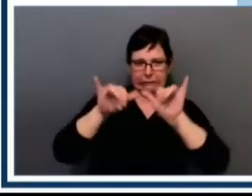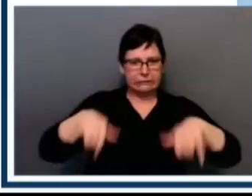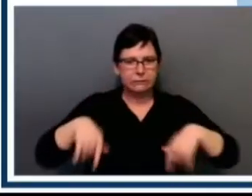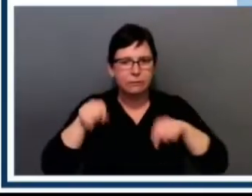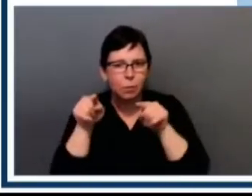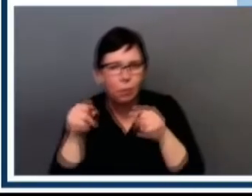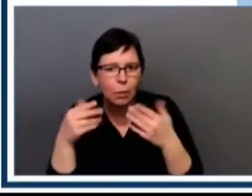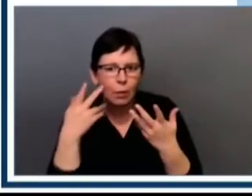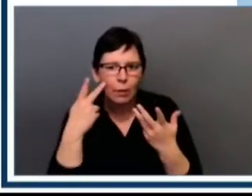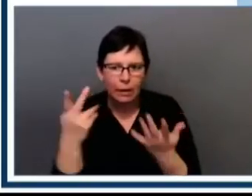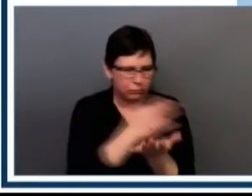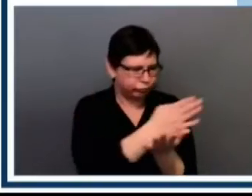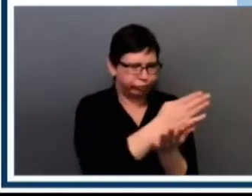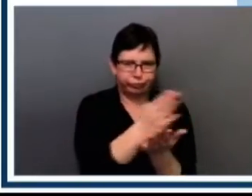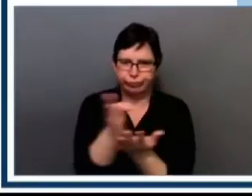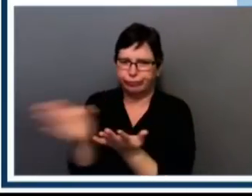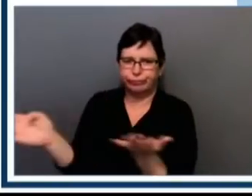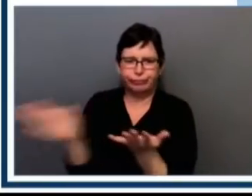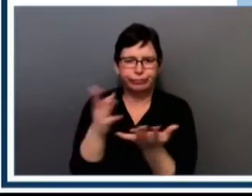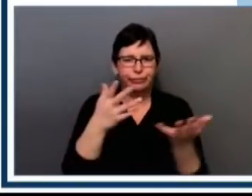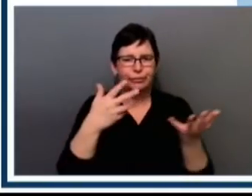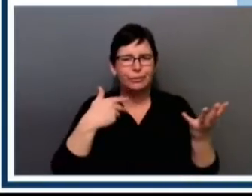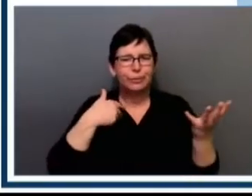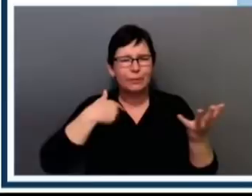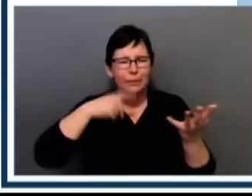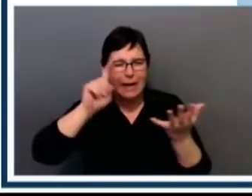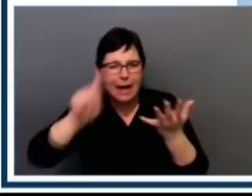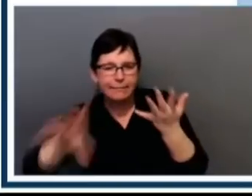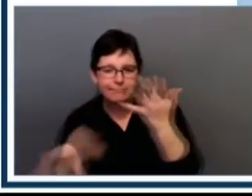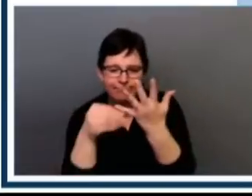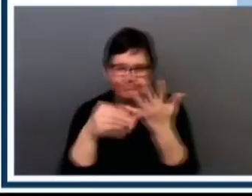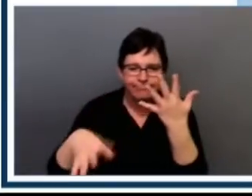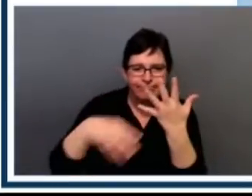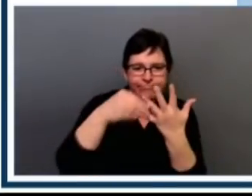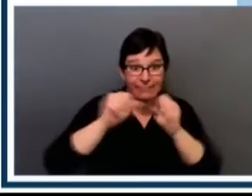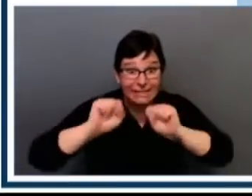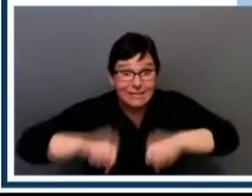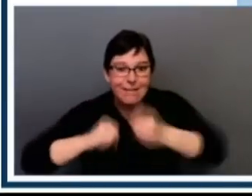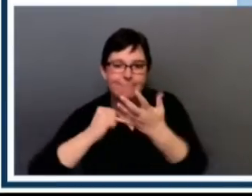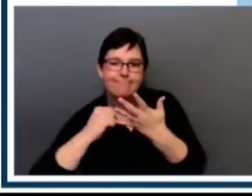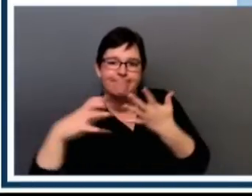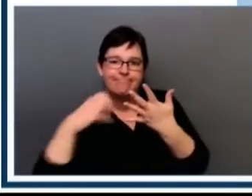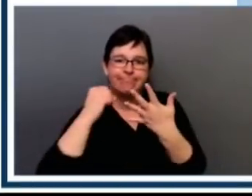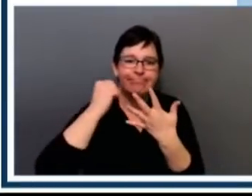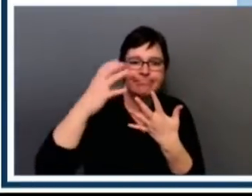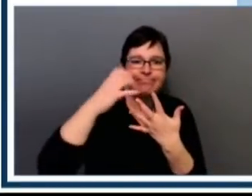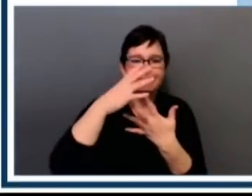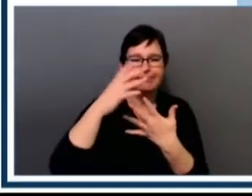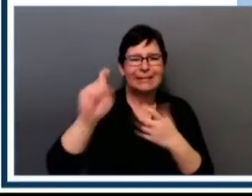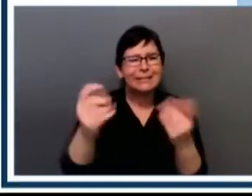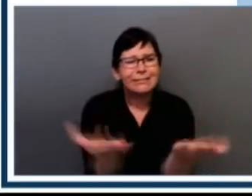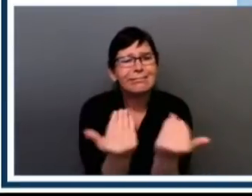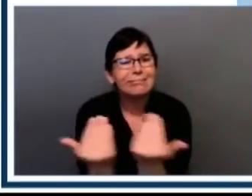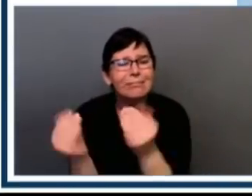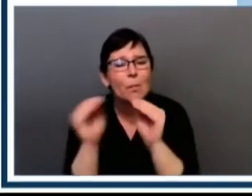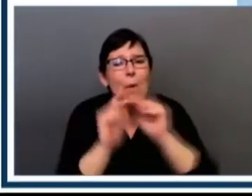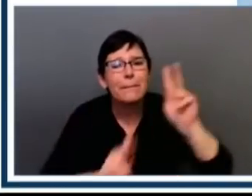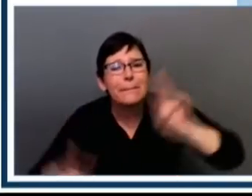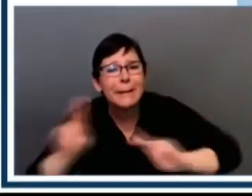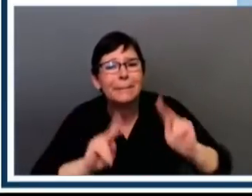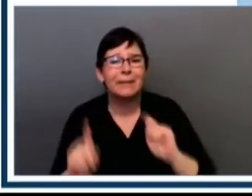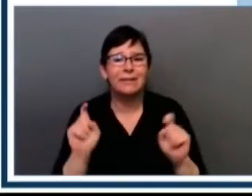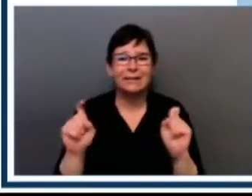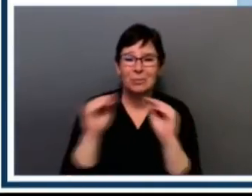professional healthcare workers. So we need more people. We need more CCAs. We need more nurses. We need more doctors. So we need people to increase capacity.